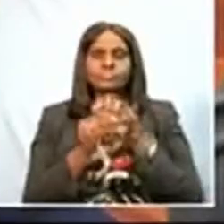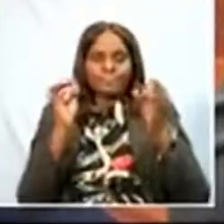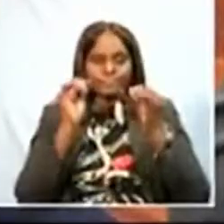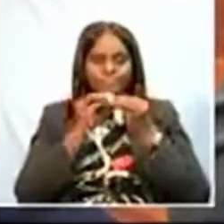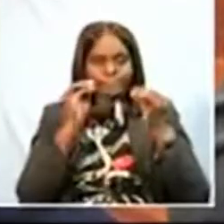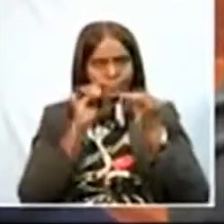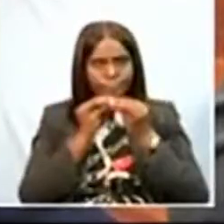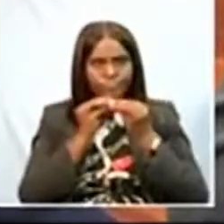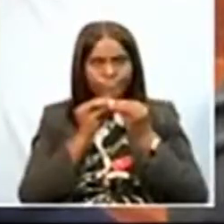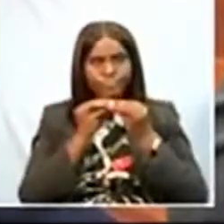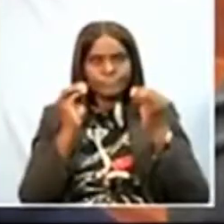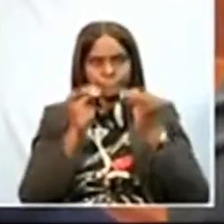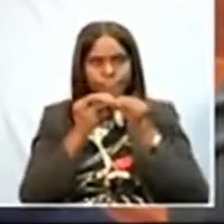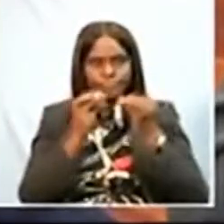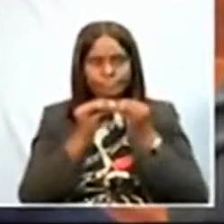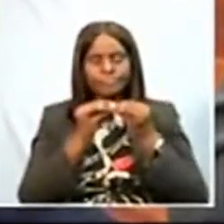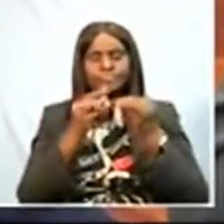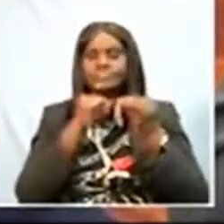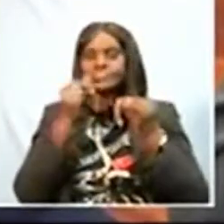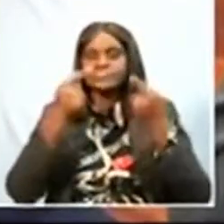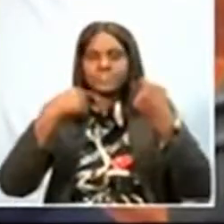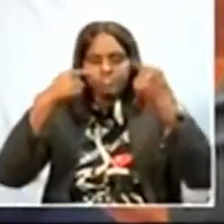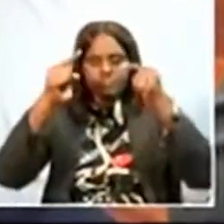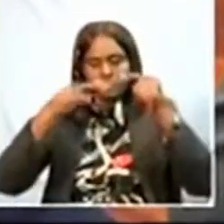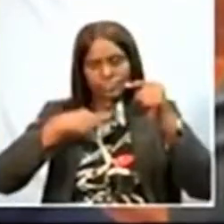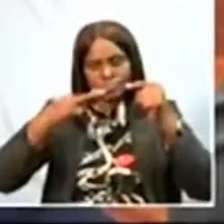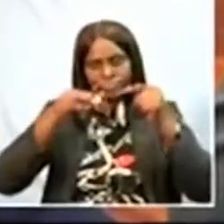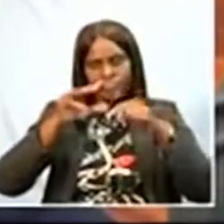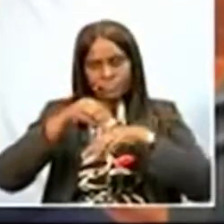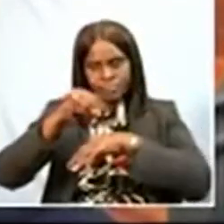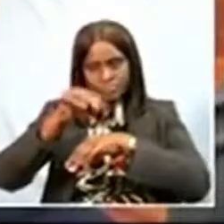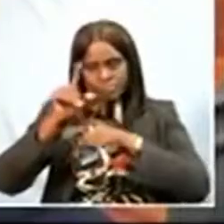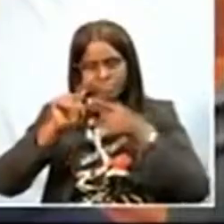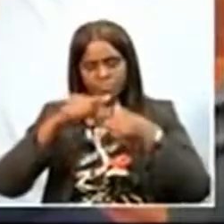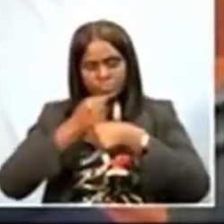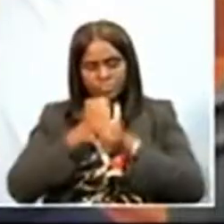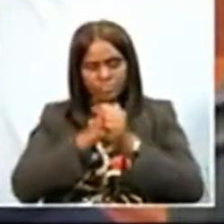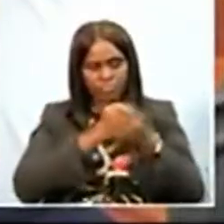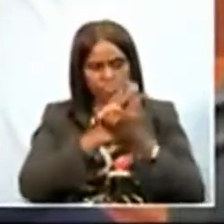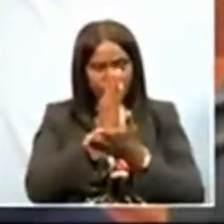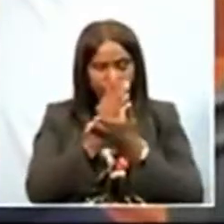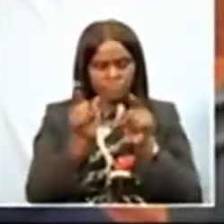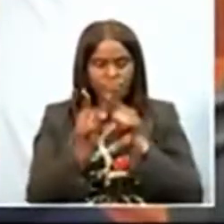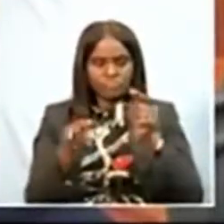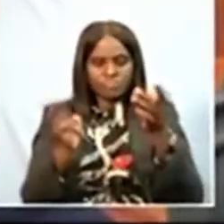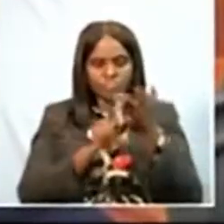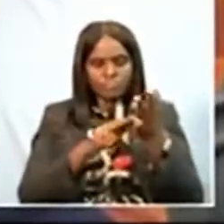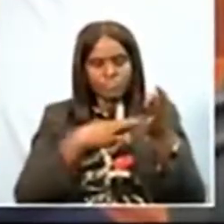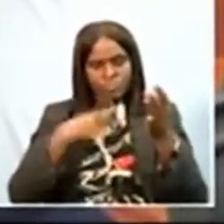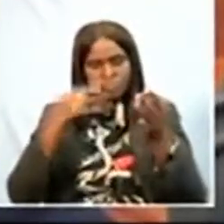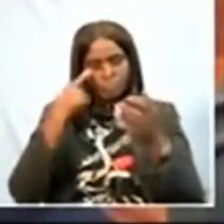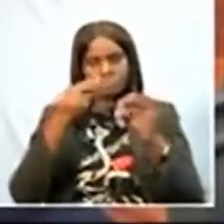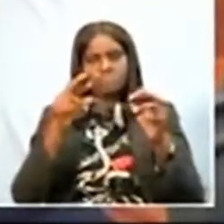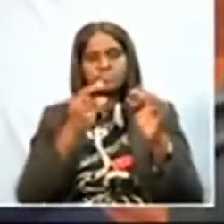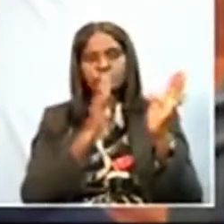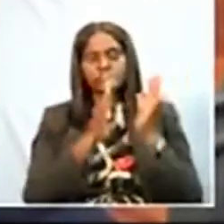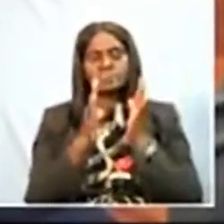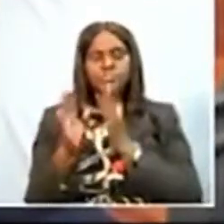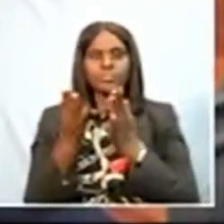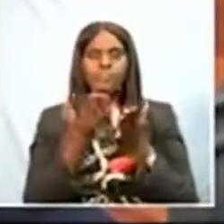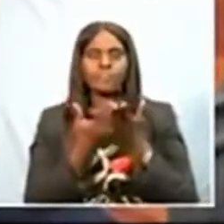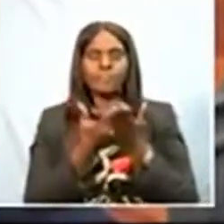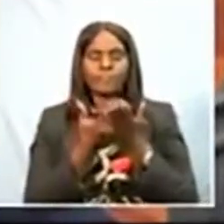Further, unsuccessful applicants were advised to make corrections and reapply for reconsideration.